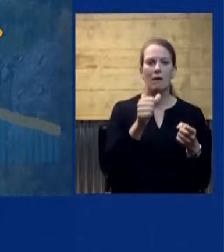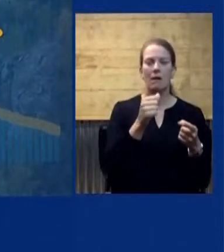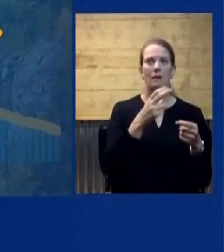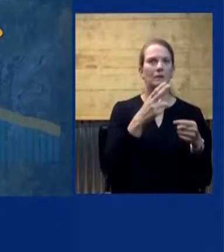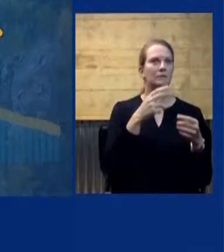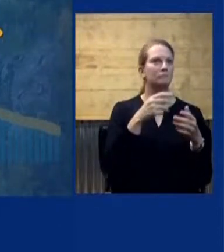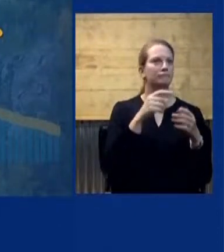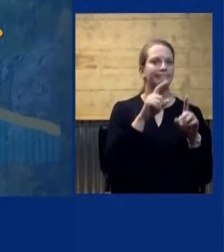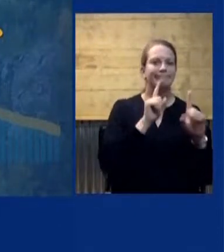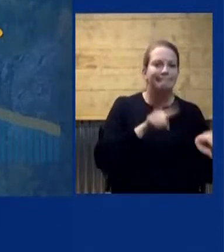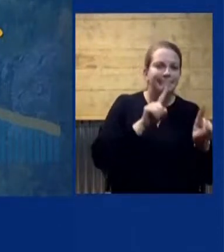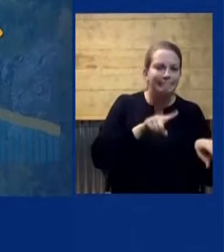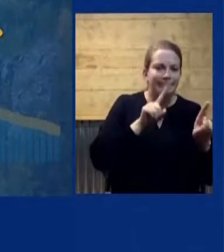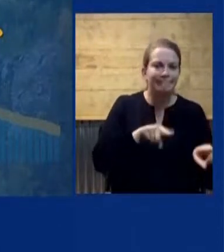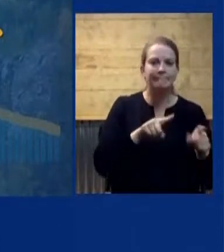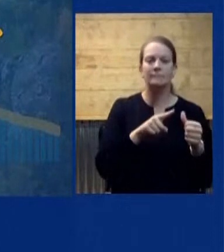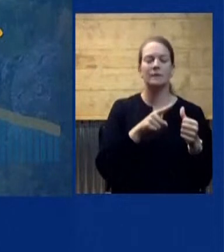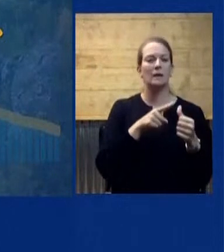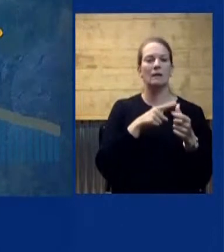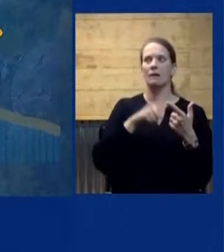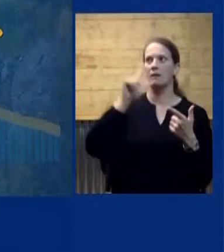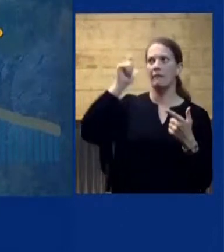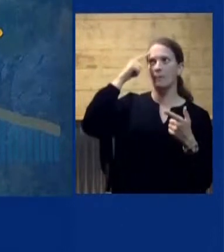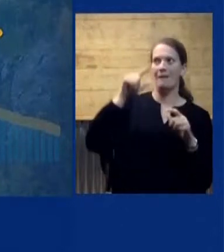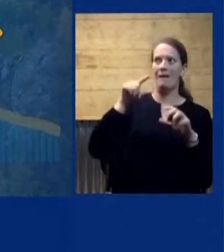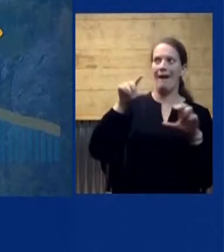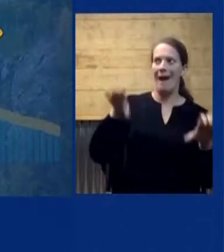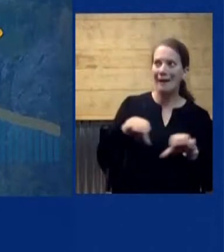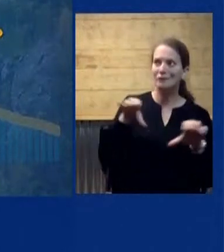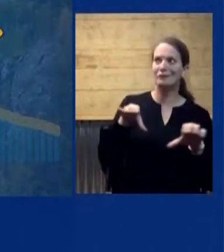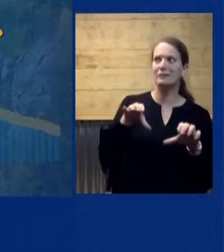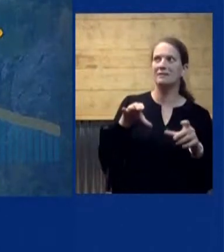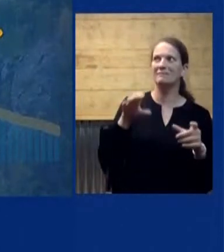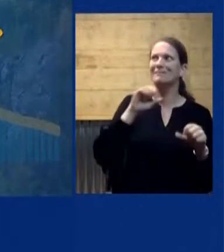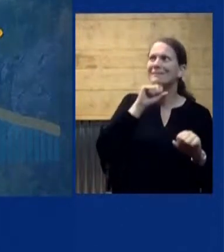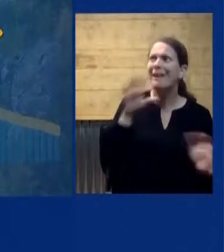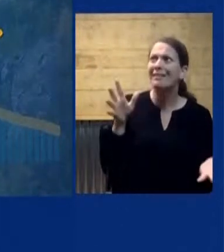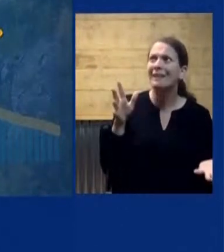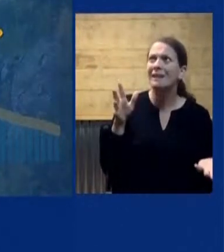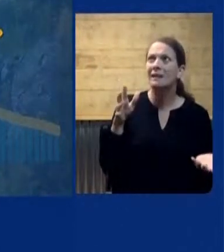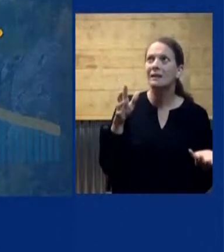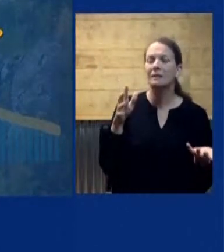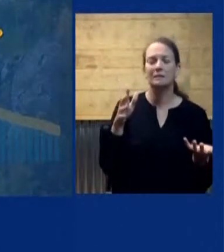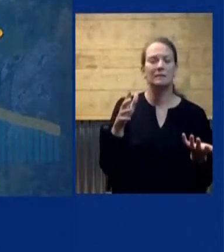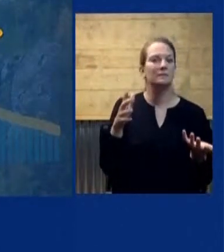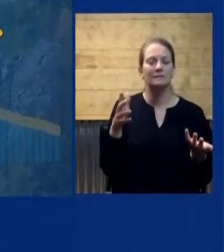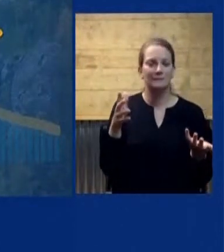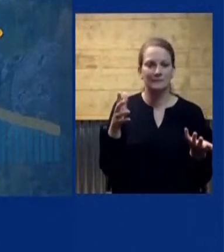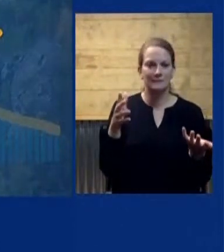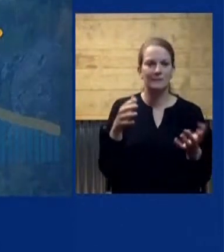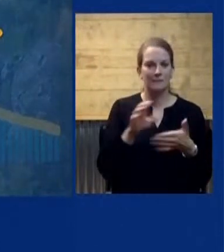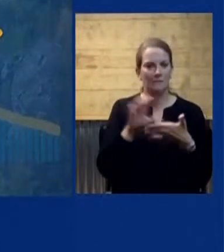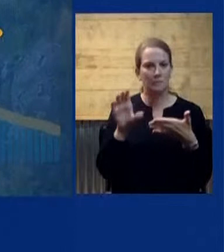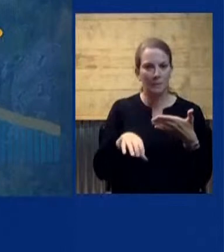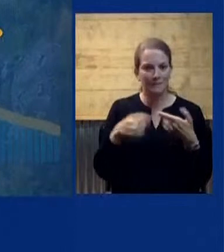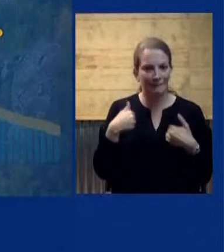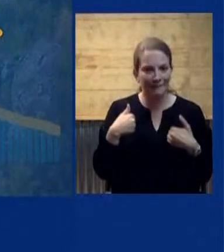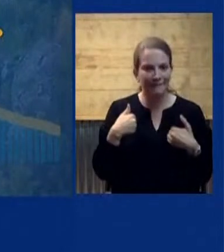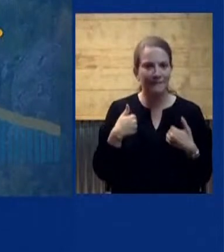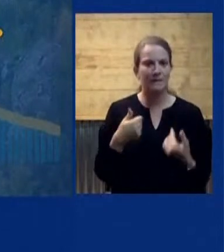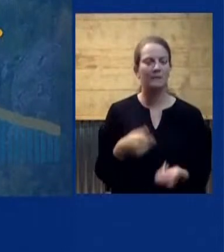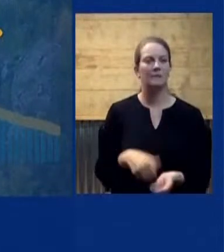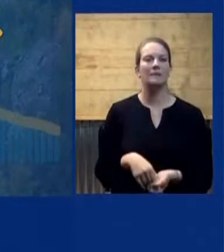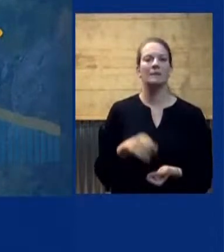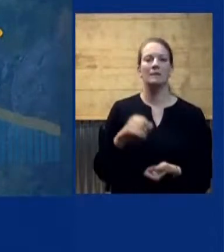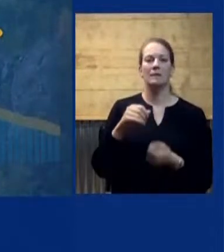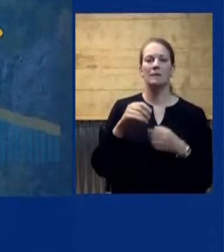actions. Never was it as clear how important government is and public service is and